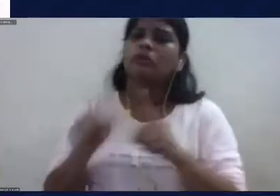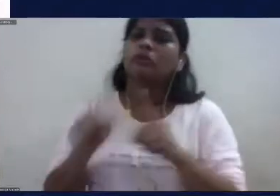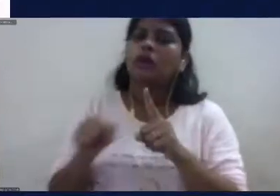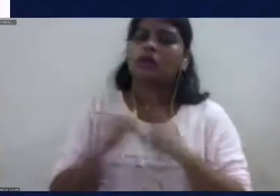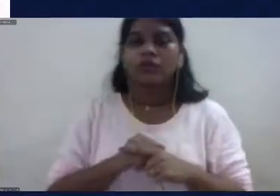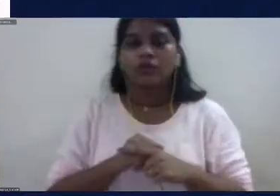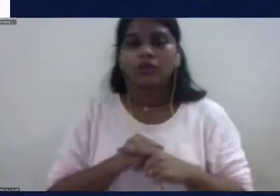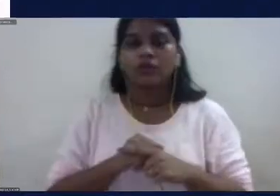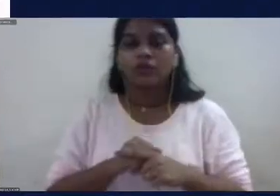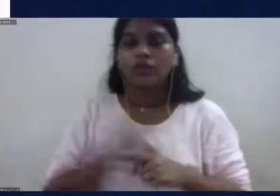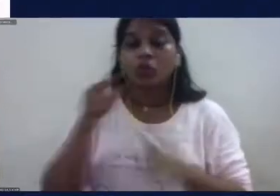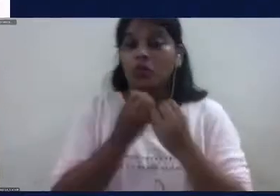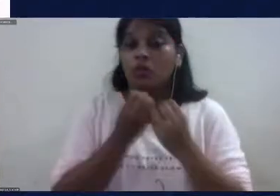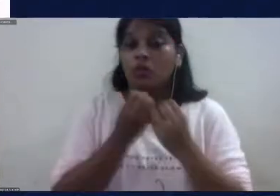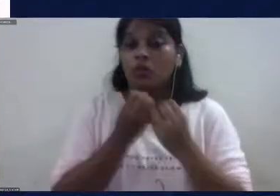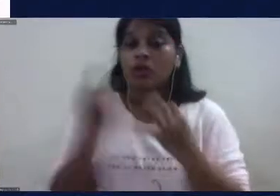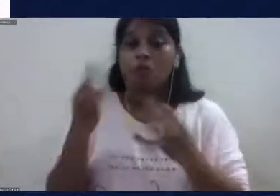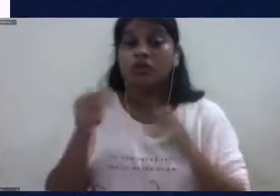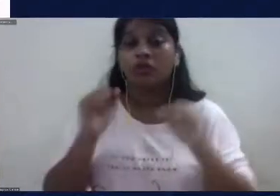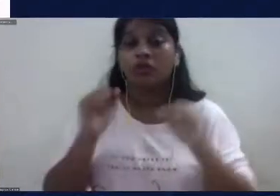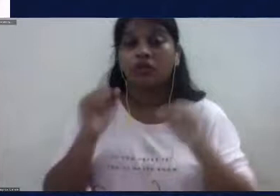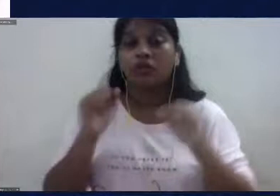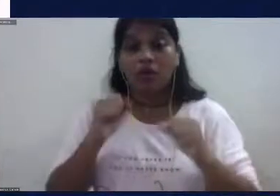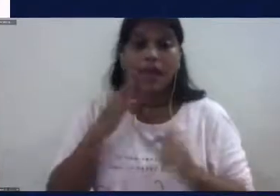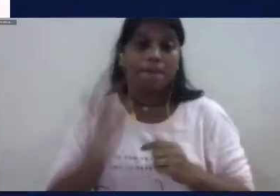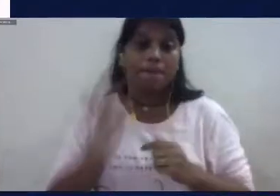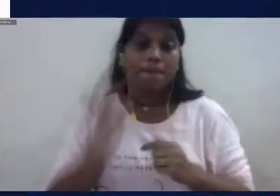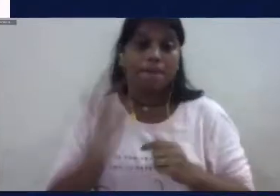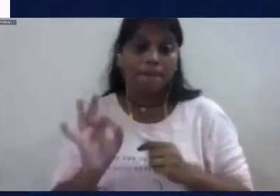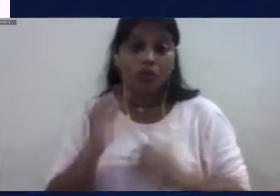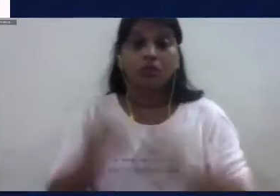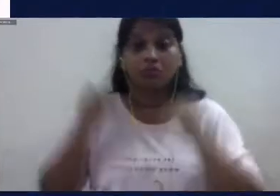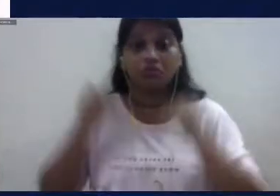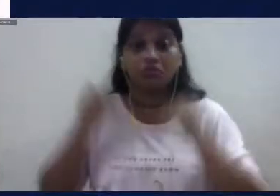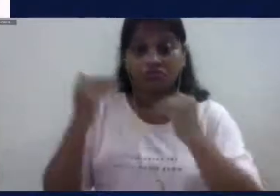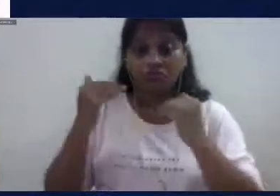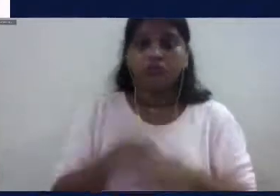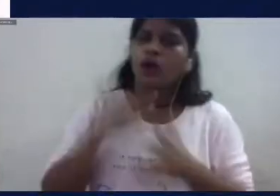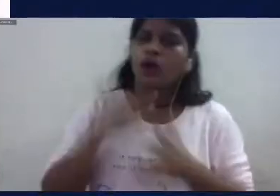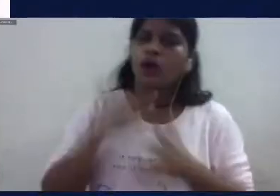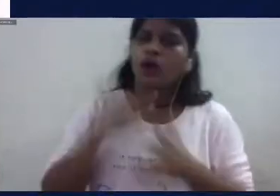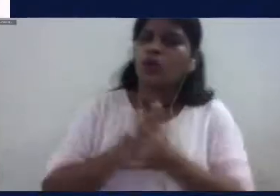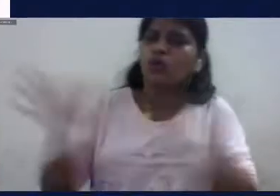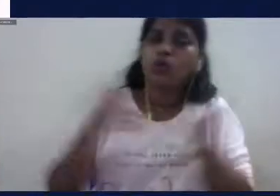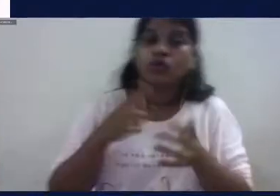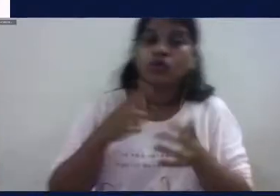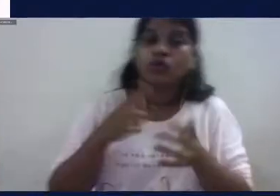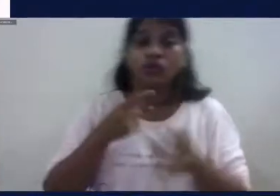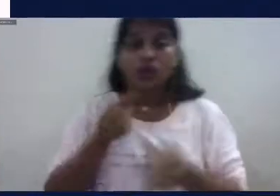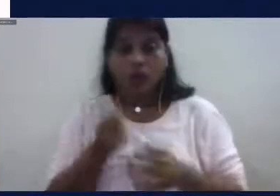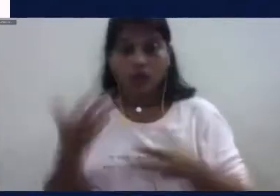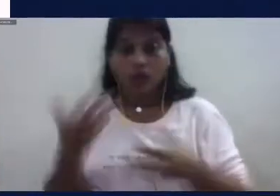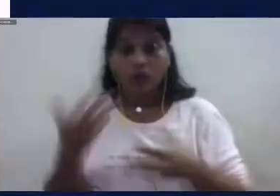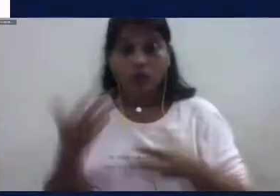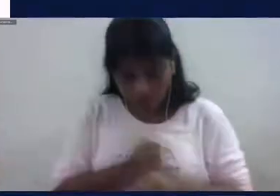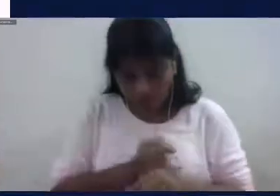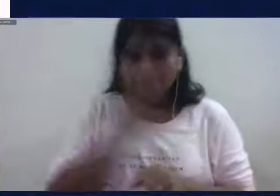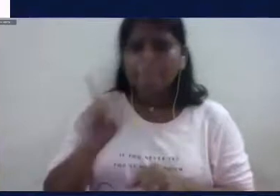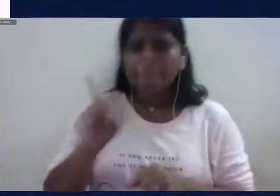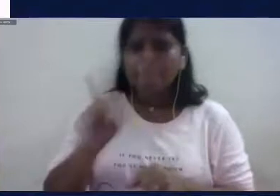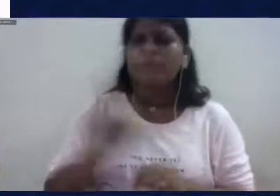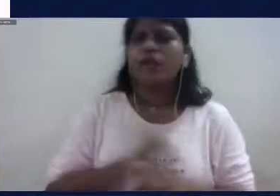So that those numbers are really important and great. So there is a huge amount of money to be made, but that's